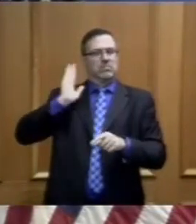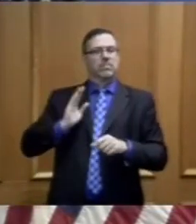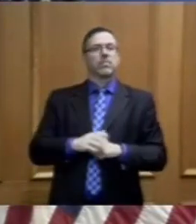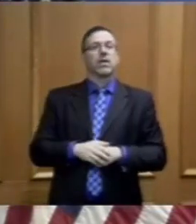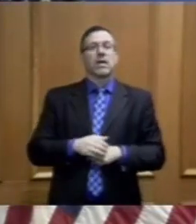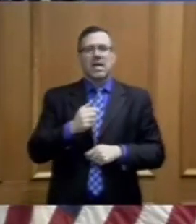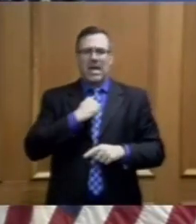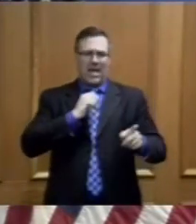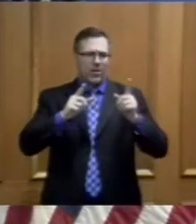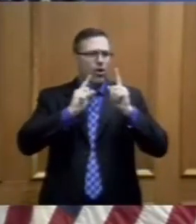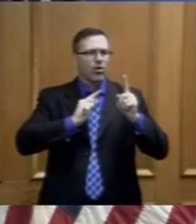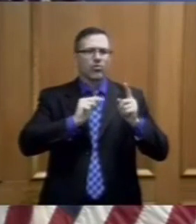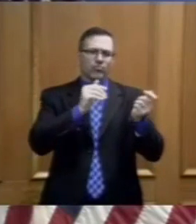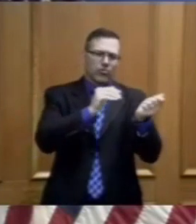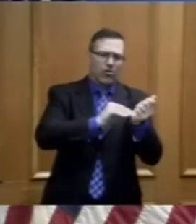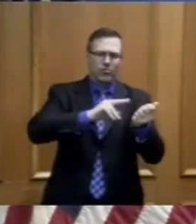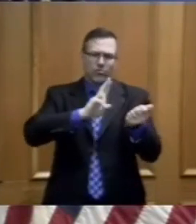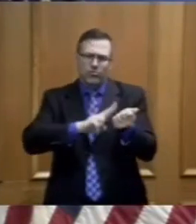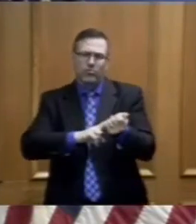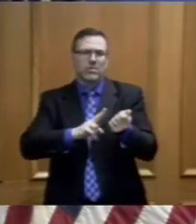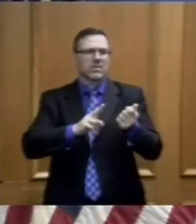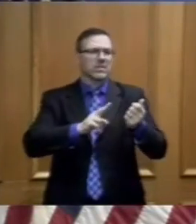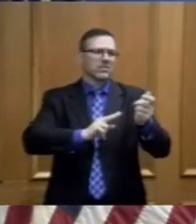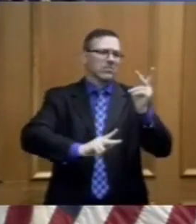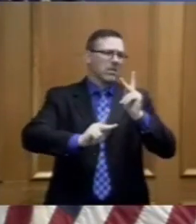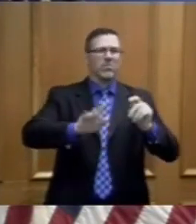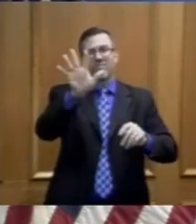from around the country. I spoke to